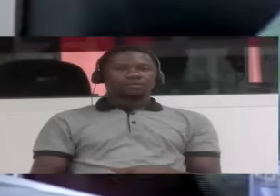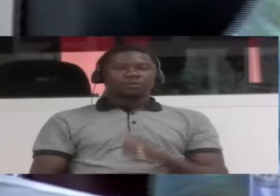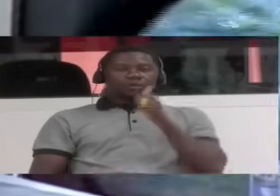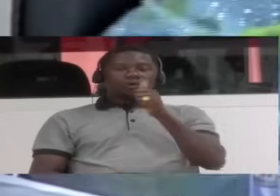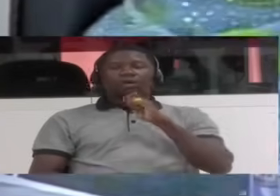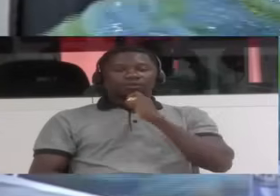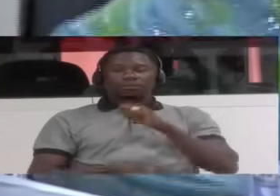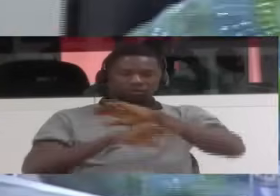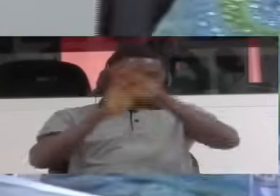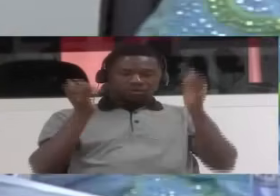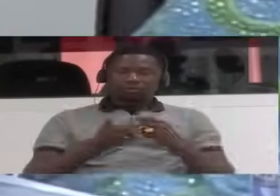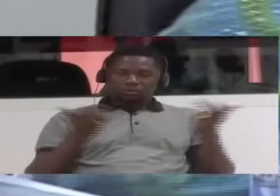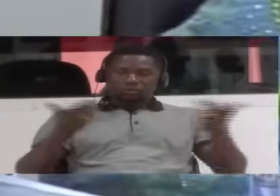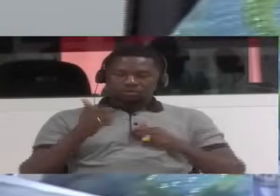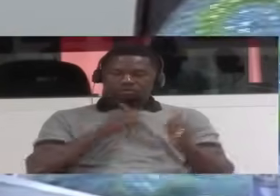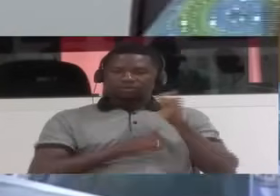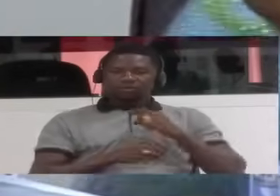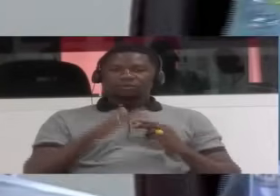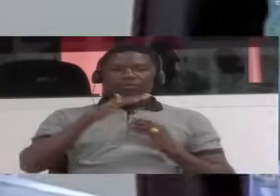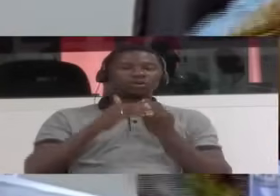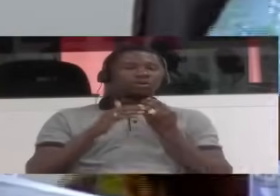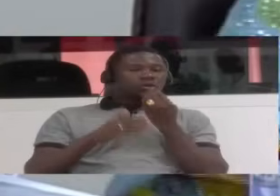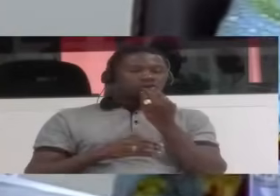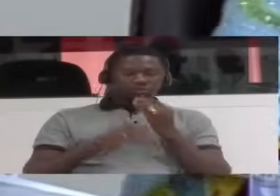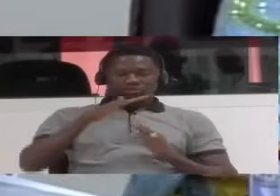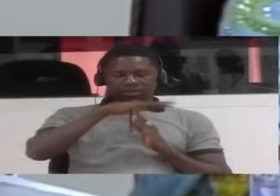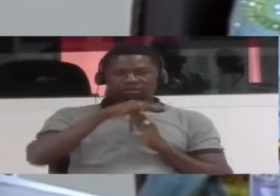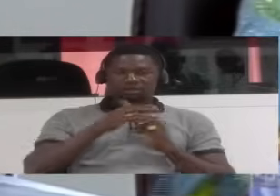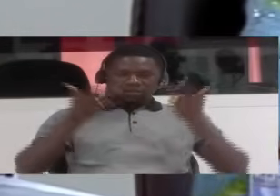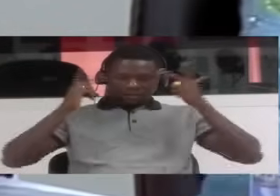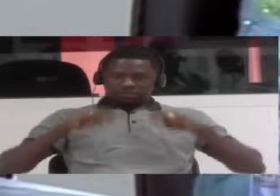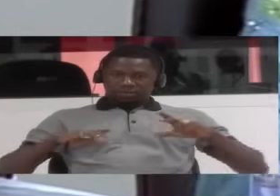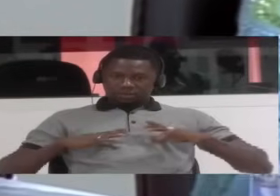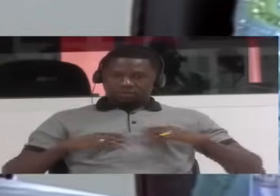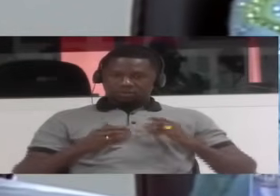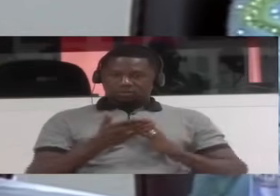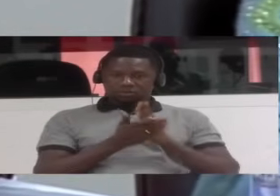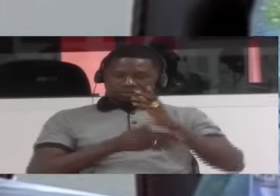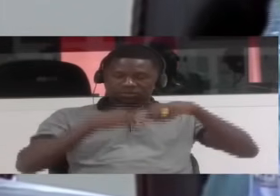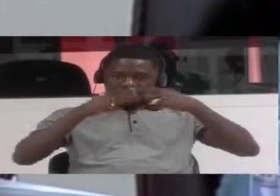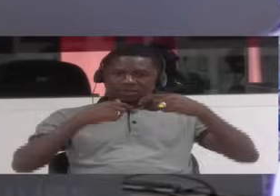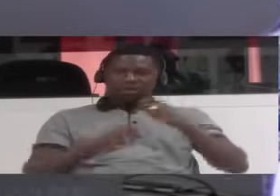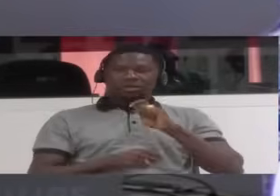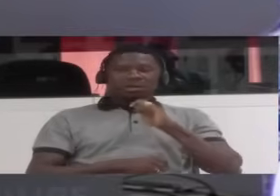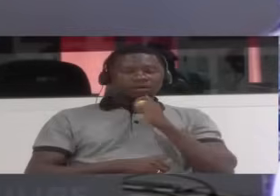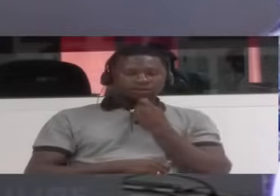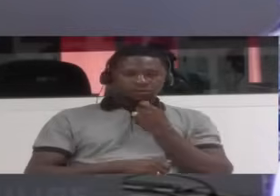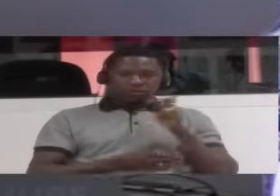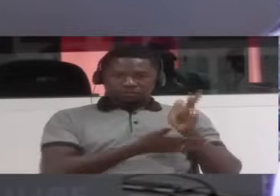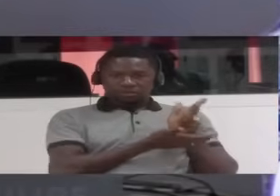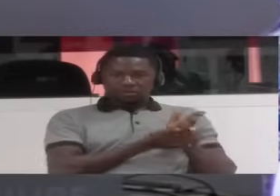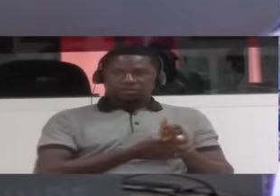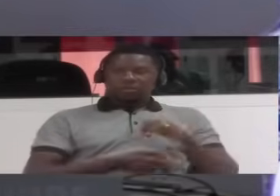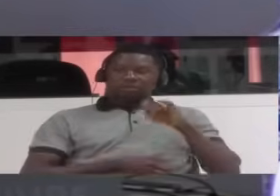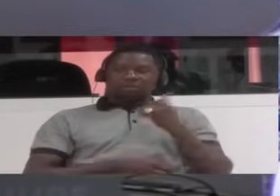Good afternoon, everyone, and welcome back from the lunch break. Council, are we ready to continue with this afternoon's witness? Yes, Mr.